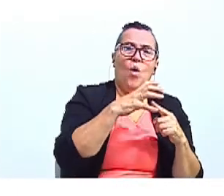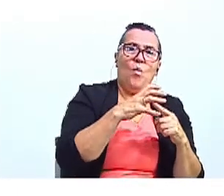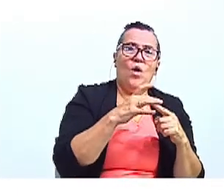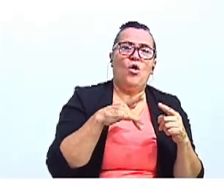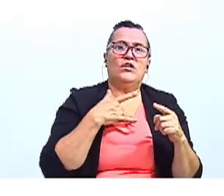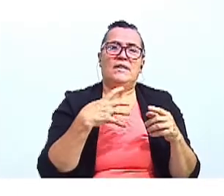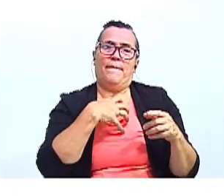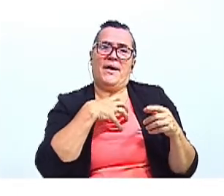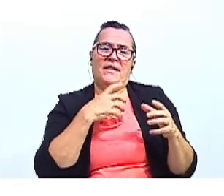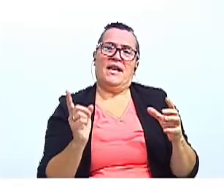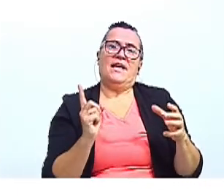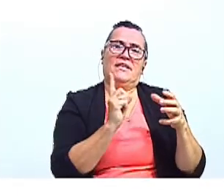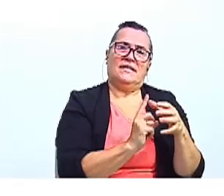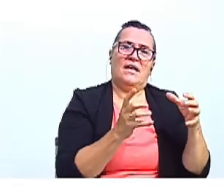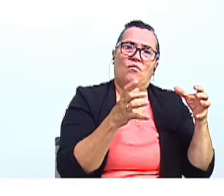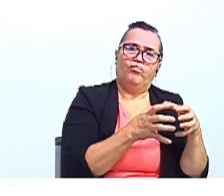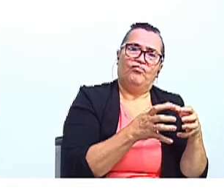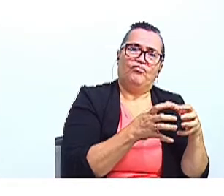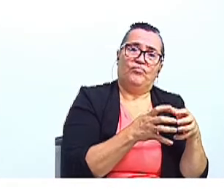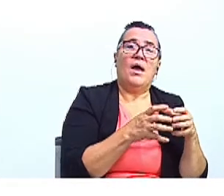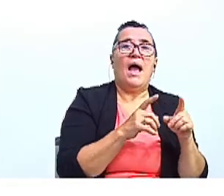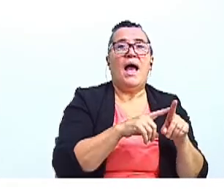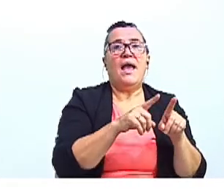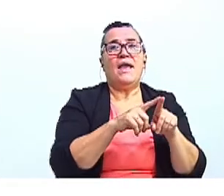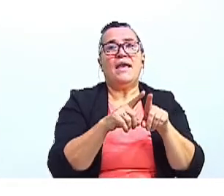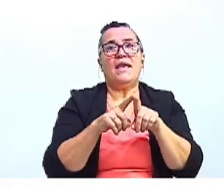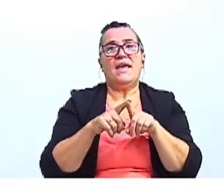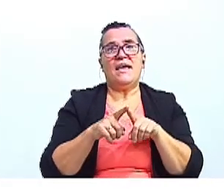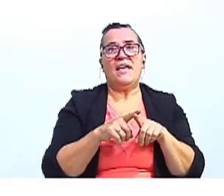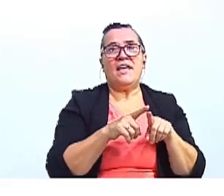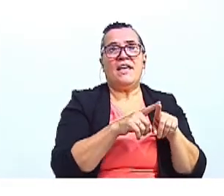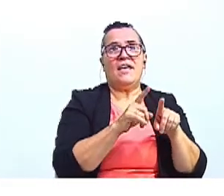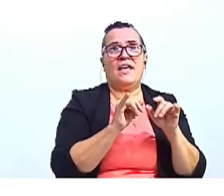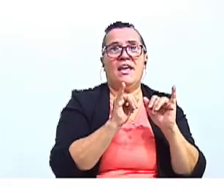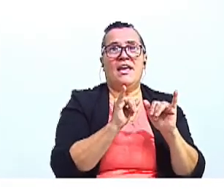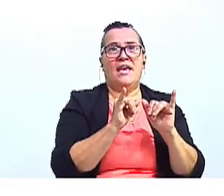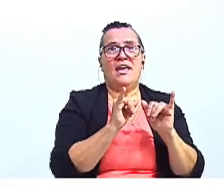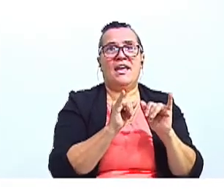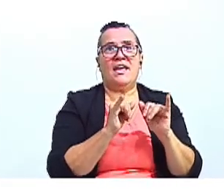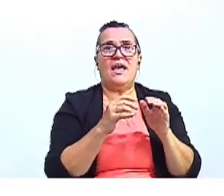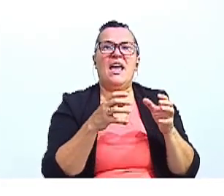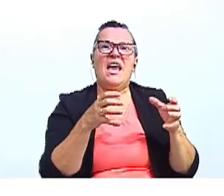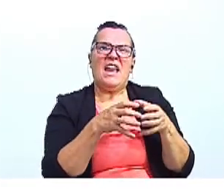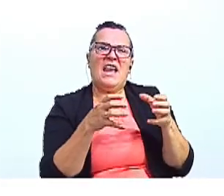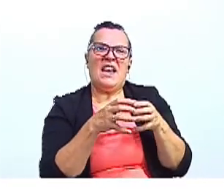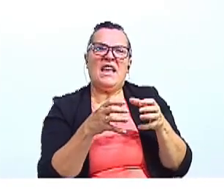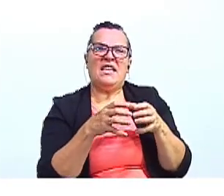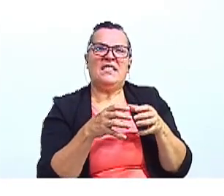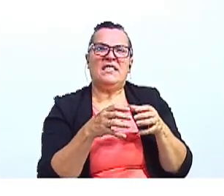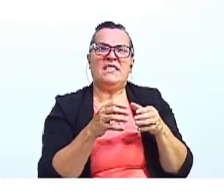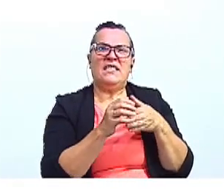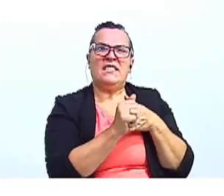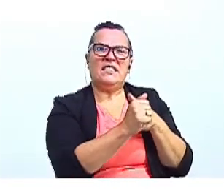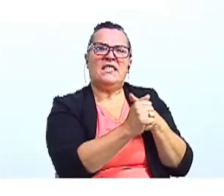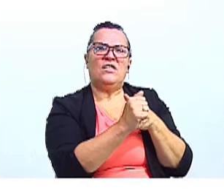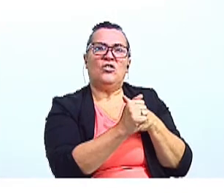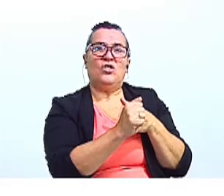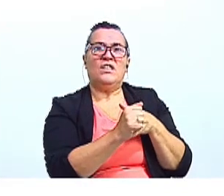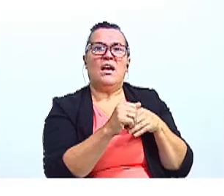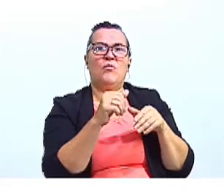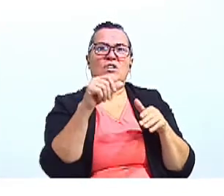are hierarchies of cliques in schools, ranging from the popular kids to the losers, such